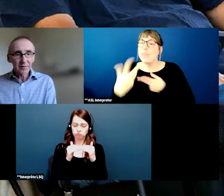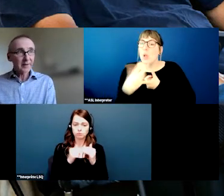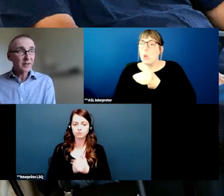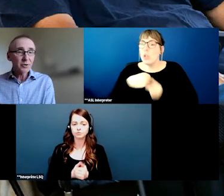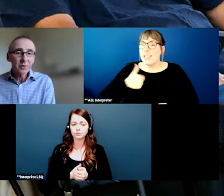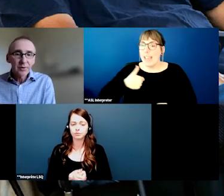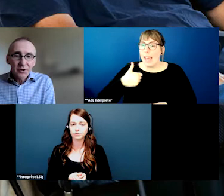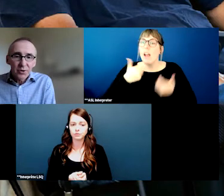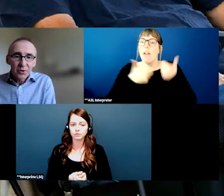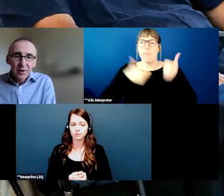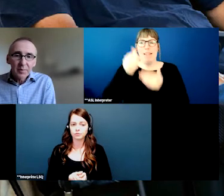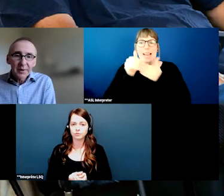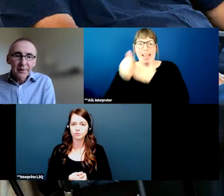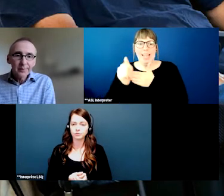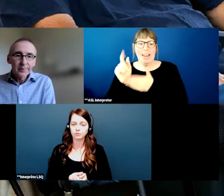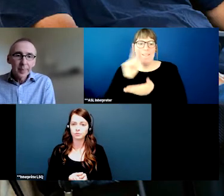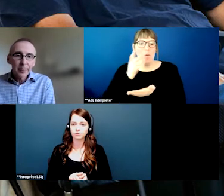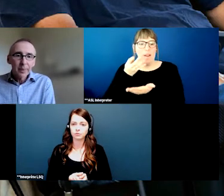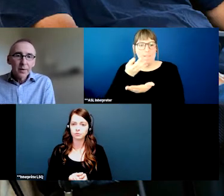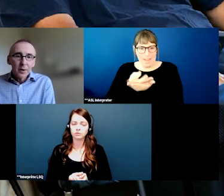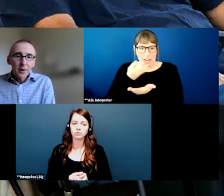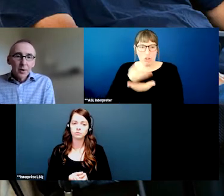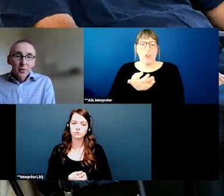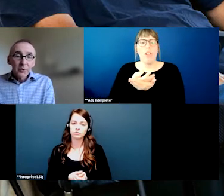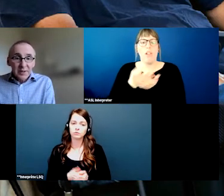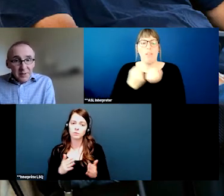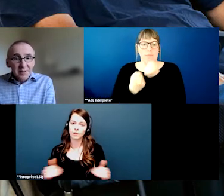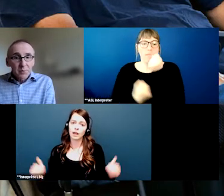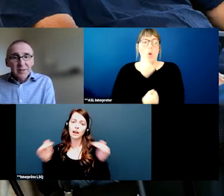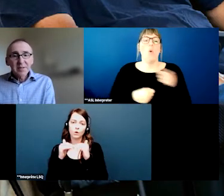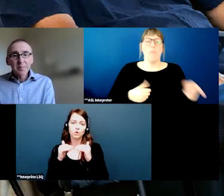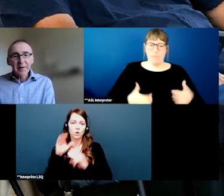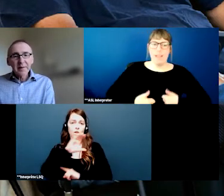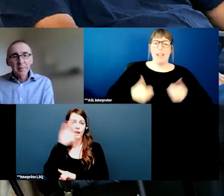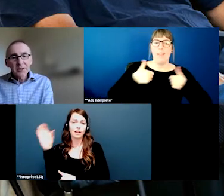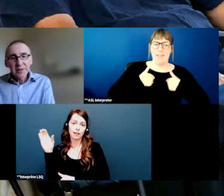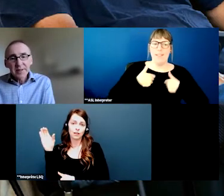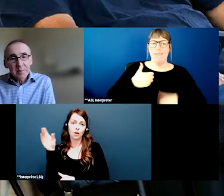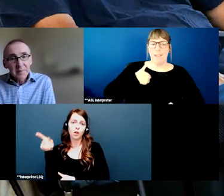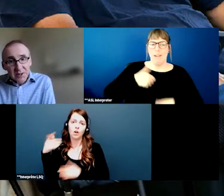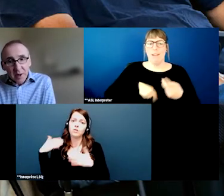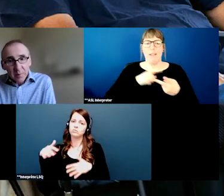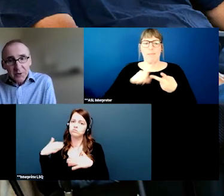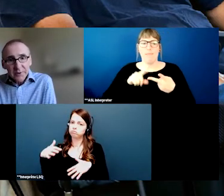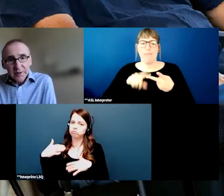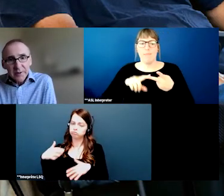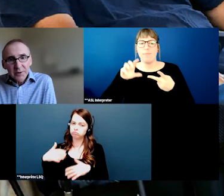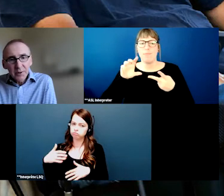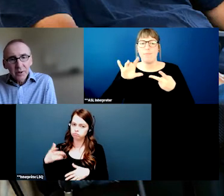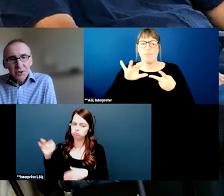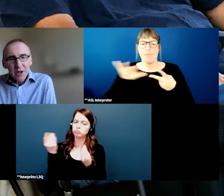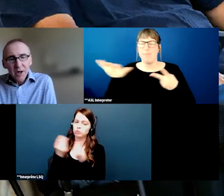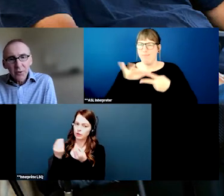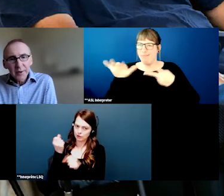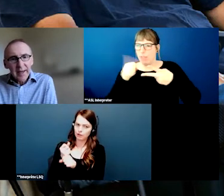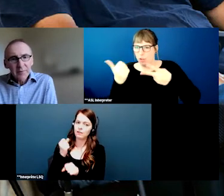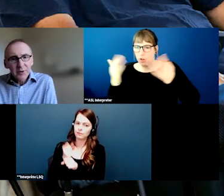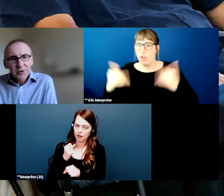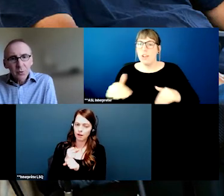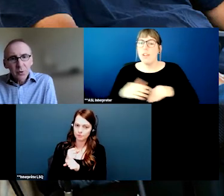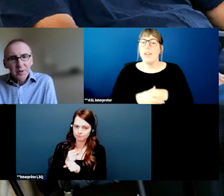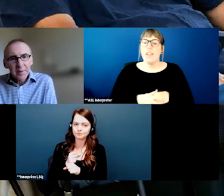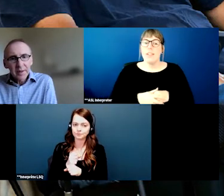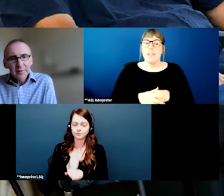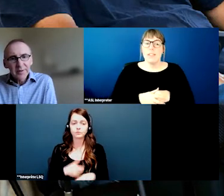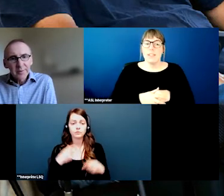the lead on the financial security pillar. For this reason, we see the budget as a missed opportunity to acknowledge the ongoing